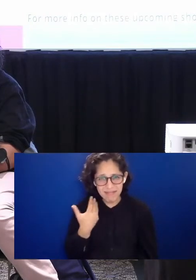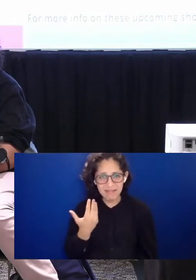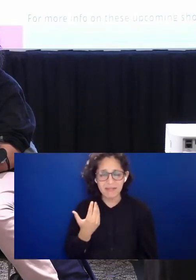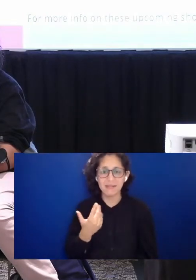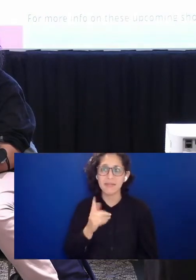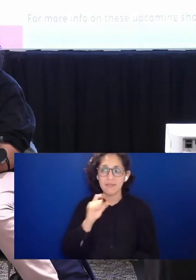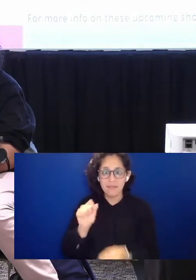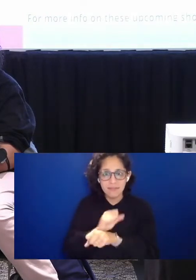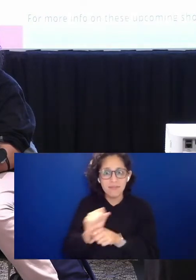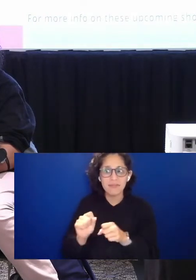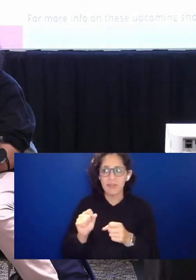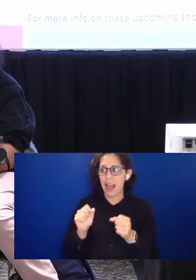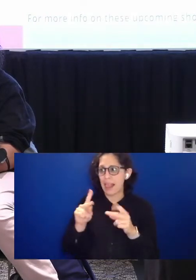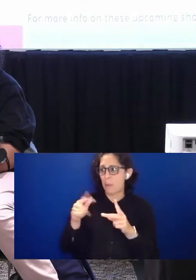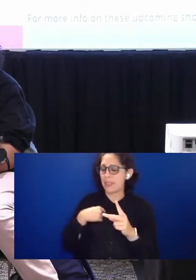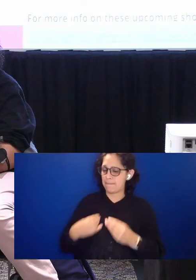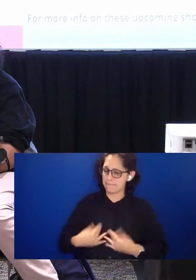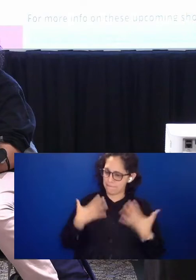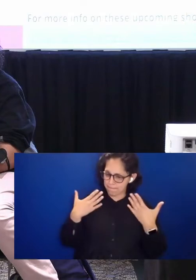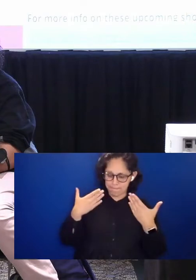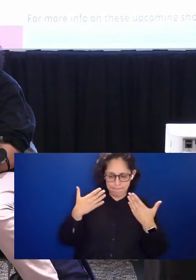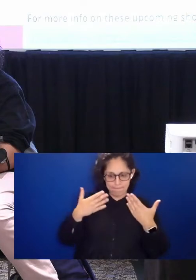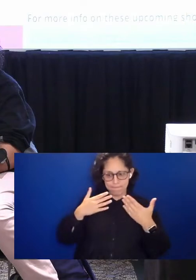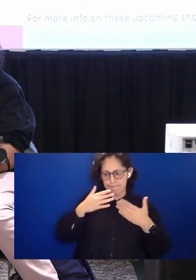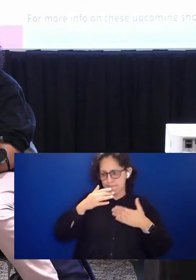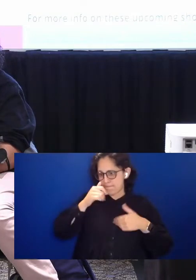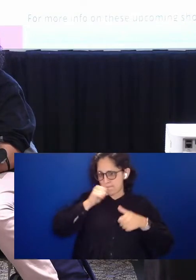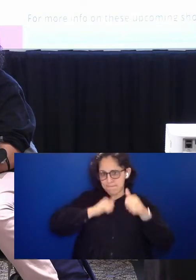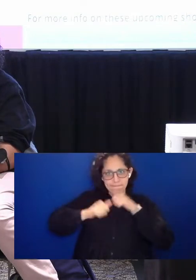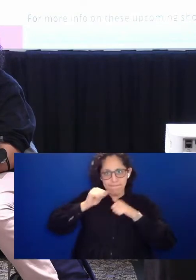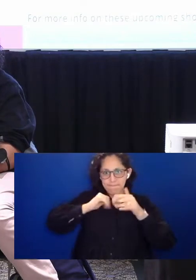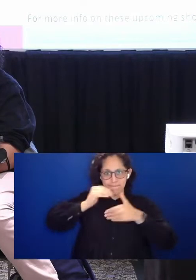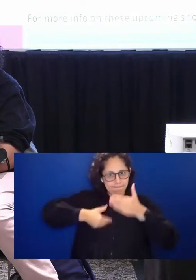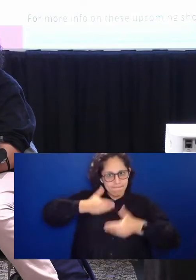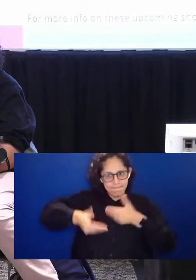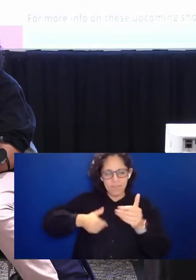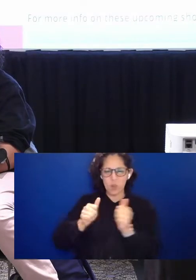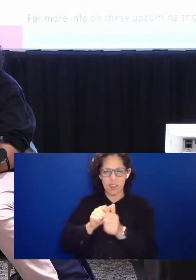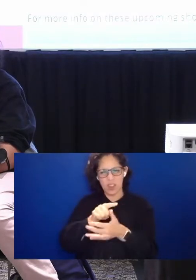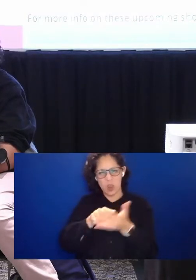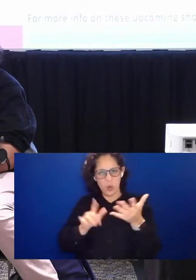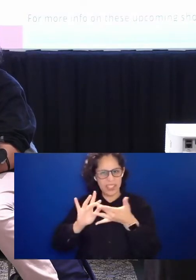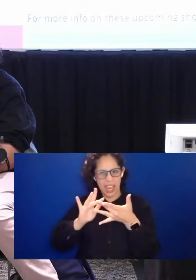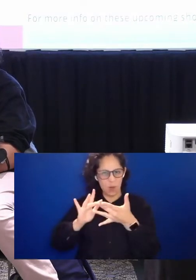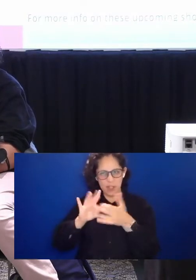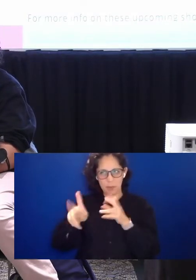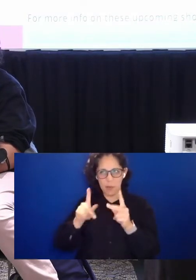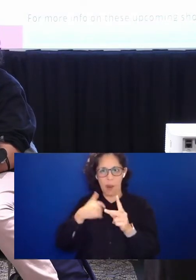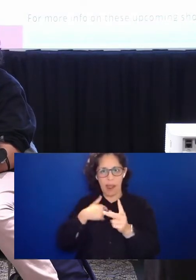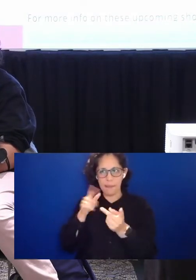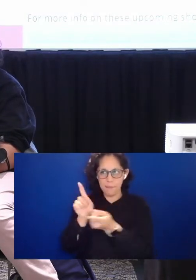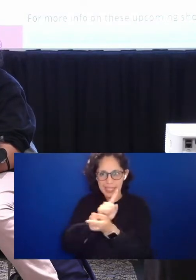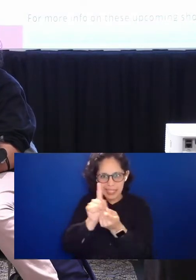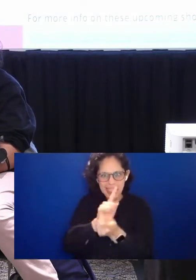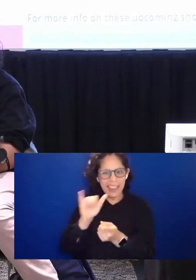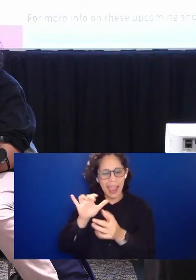me through those networks. And so that's a part now of the active process that I'm engaged in when I'm making work. So it's not